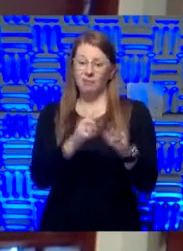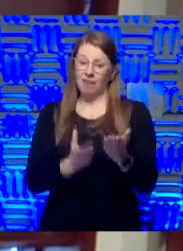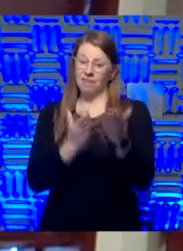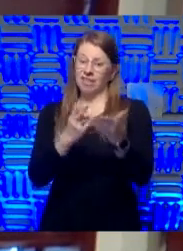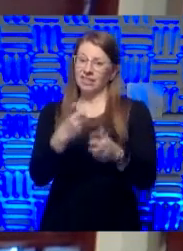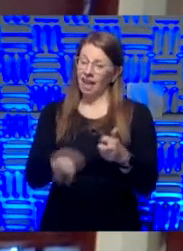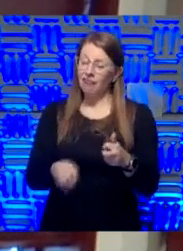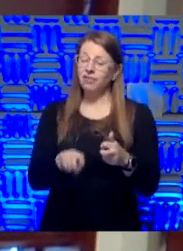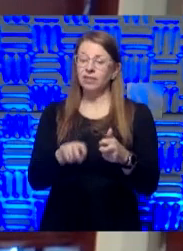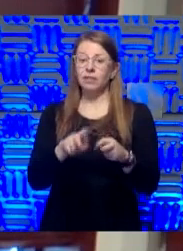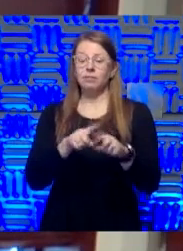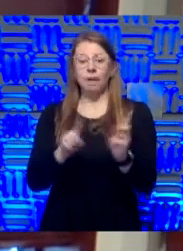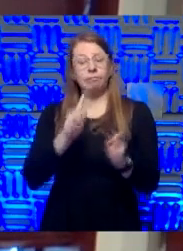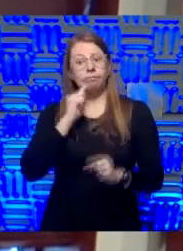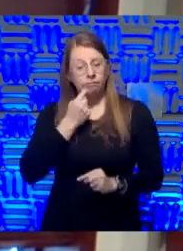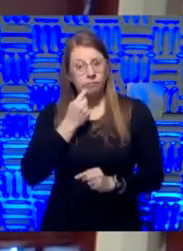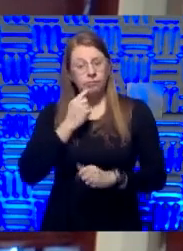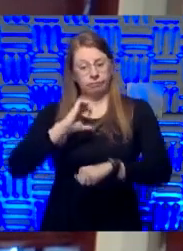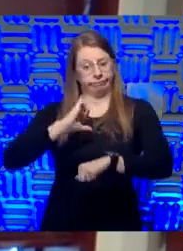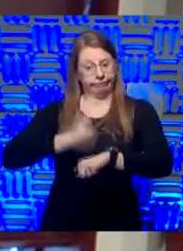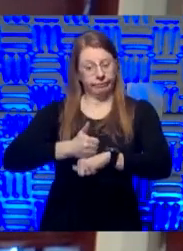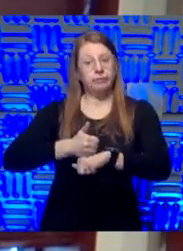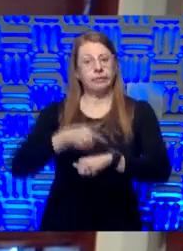take very seriously as we implement them.